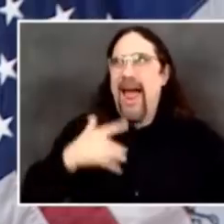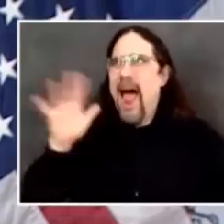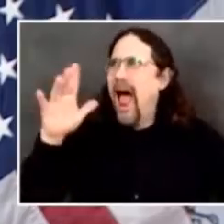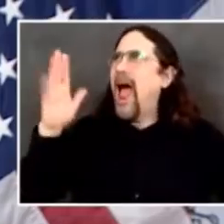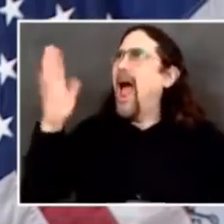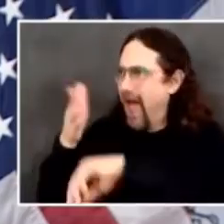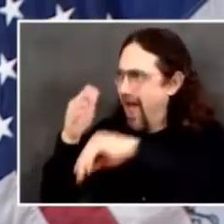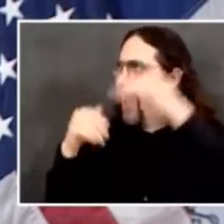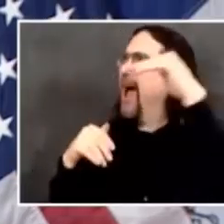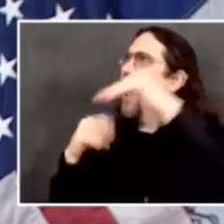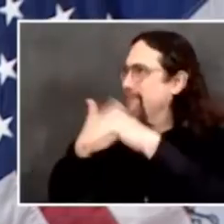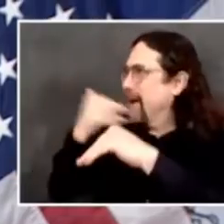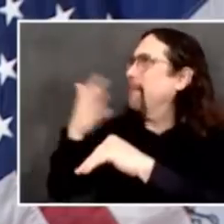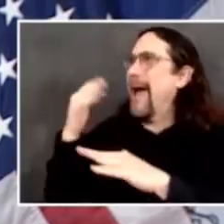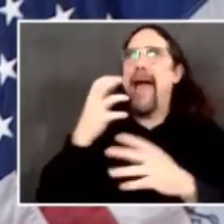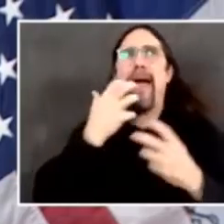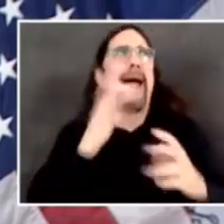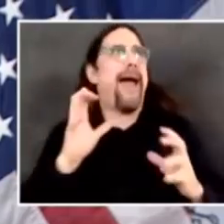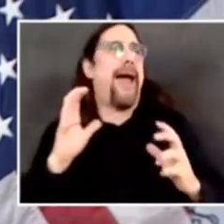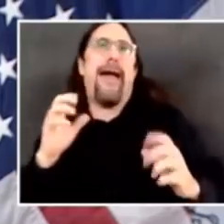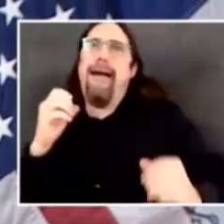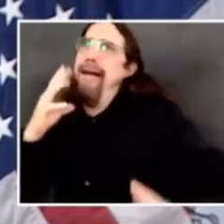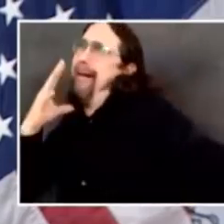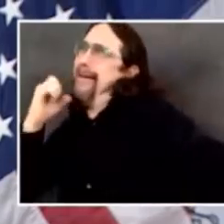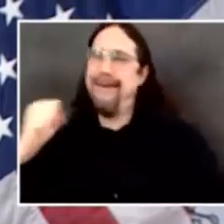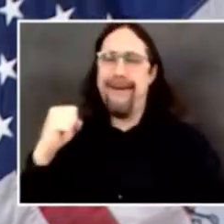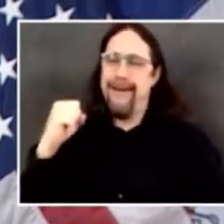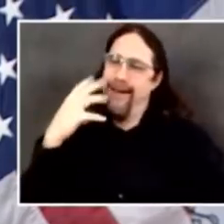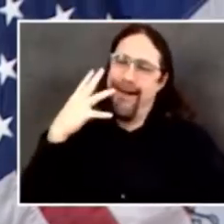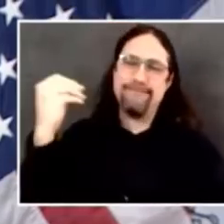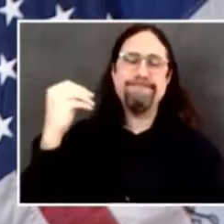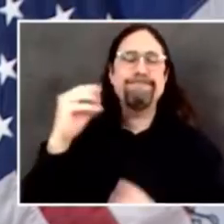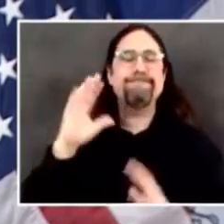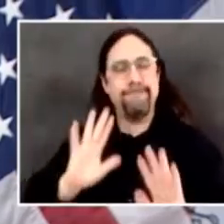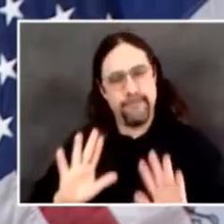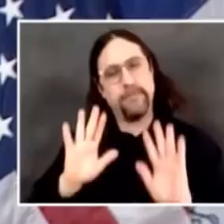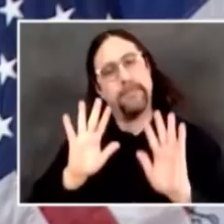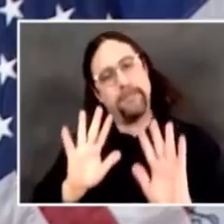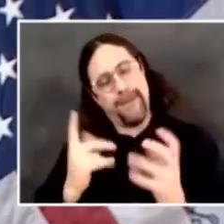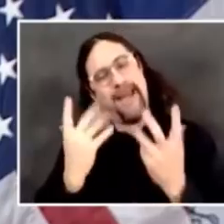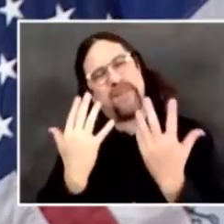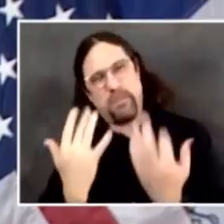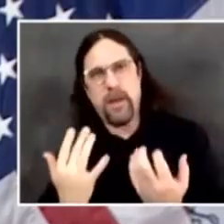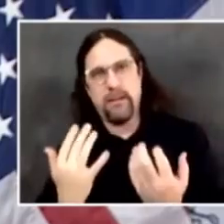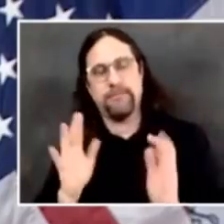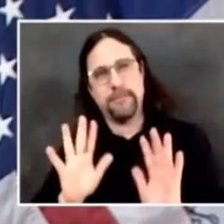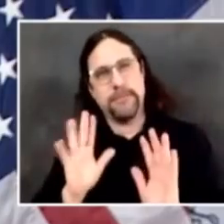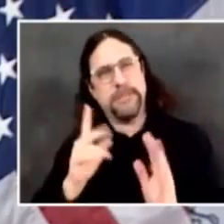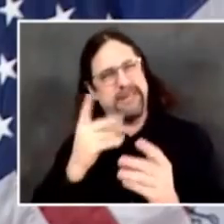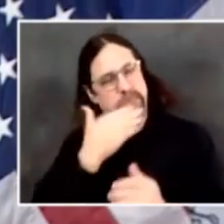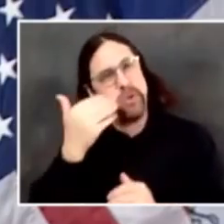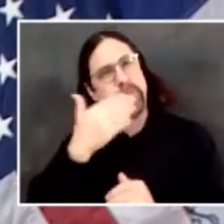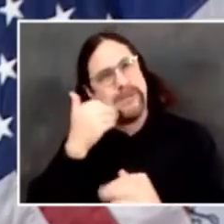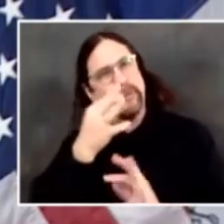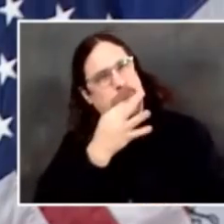actions. So we understand, all of us, that we have a job ahead of